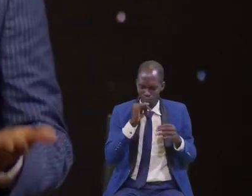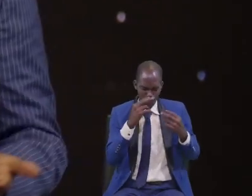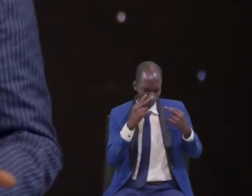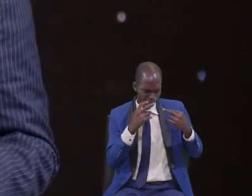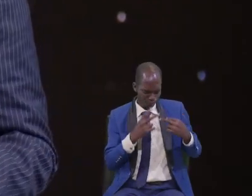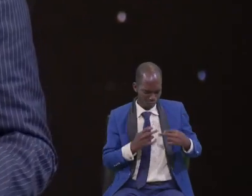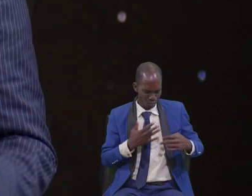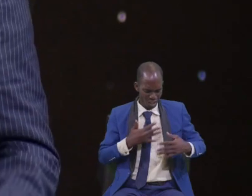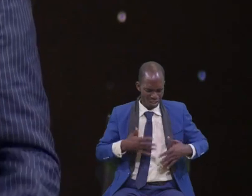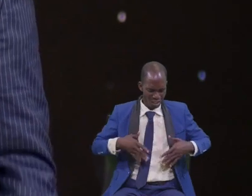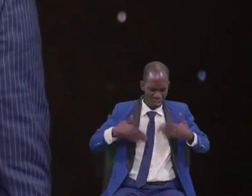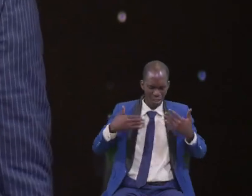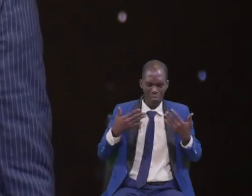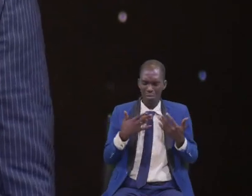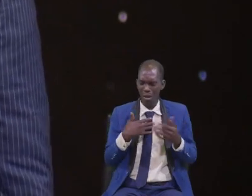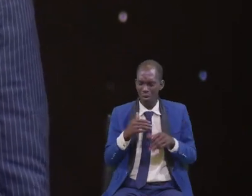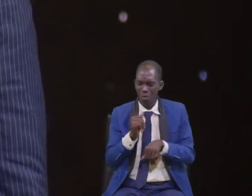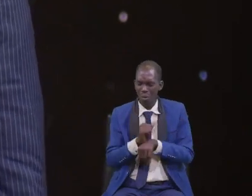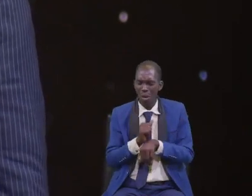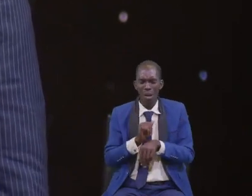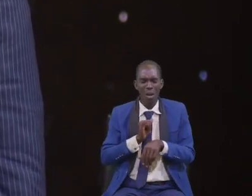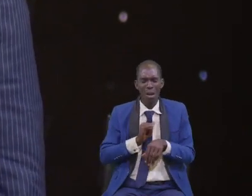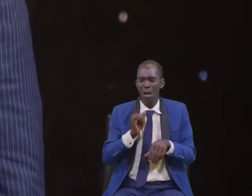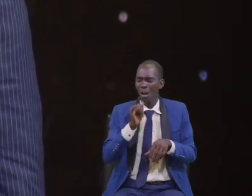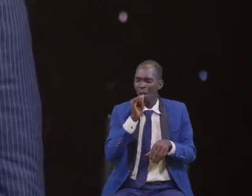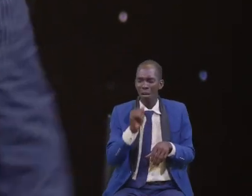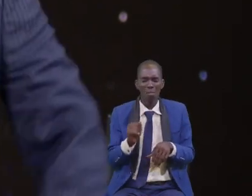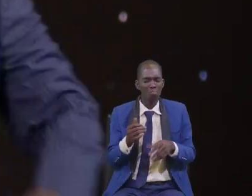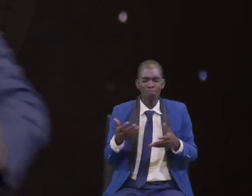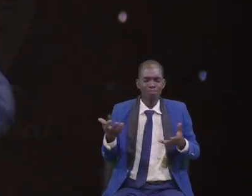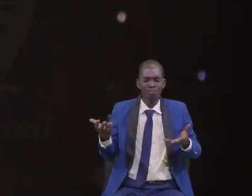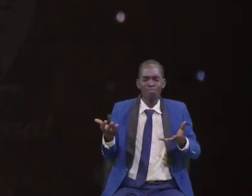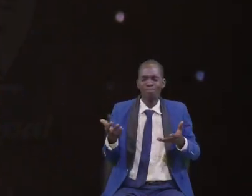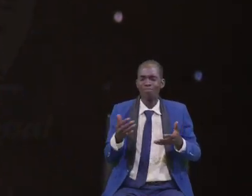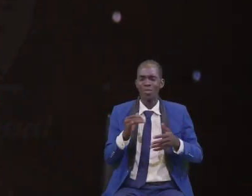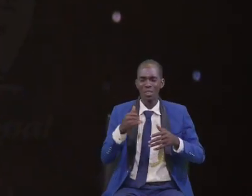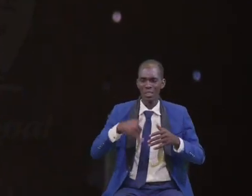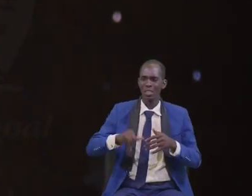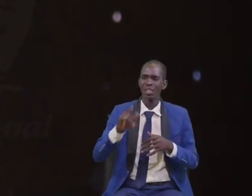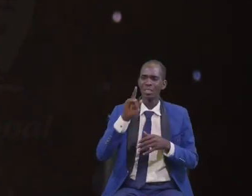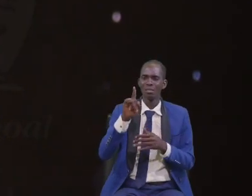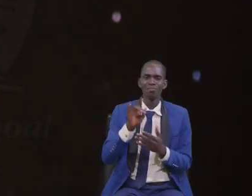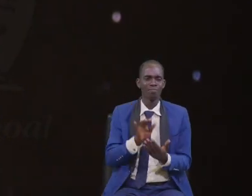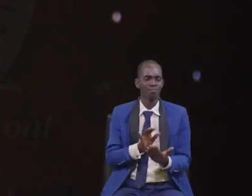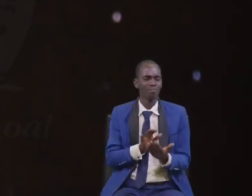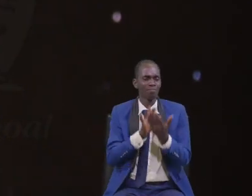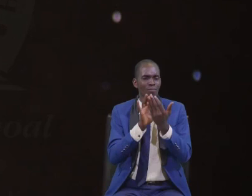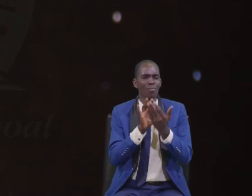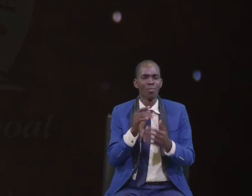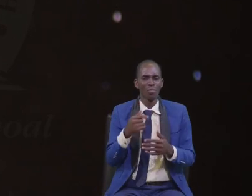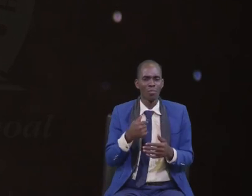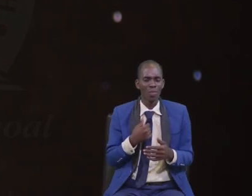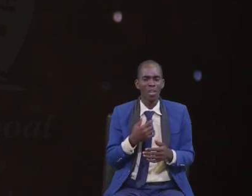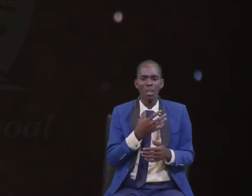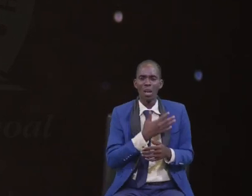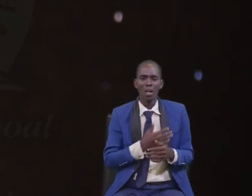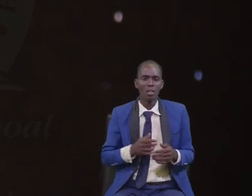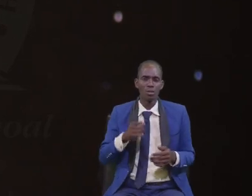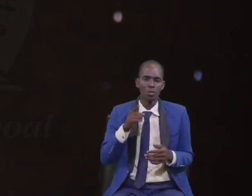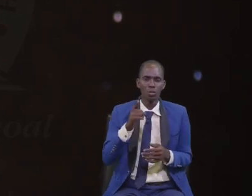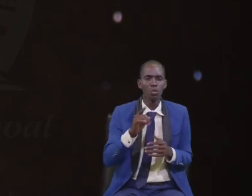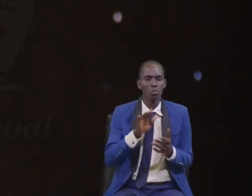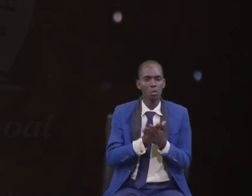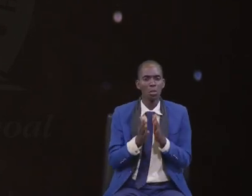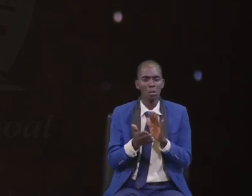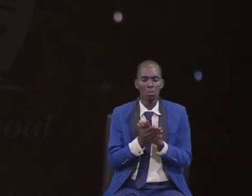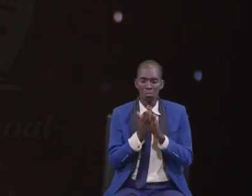I've not done anything wrong, and yet they reproach me. And then you're sorrowful.